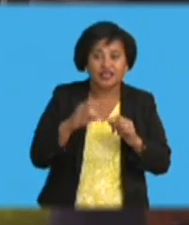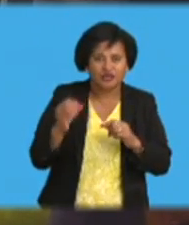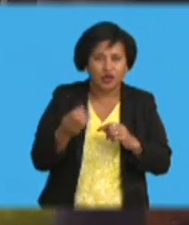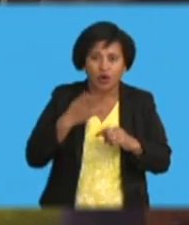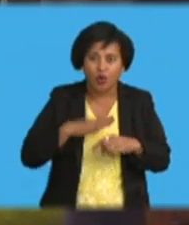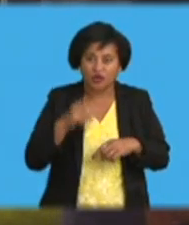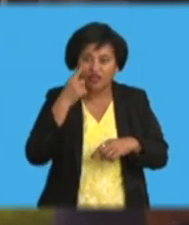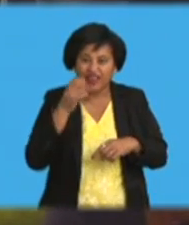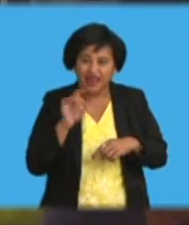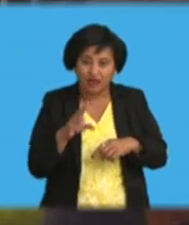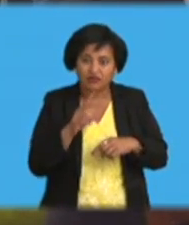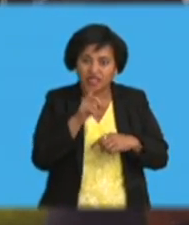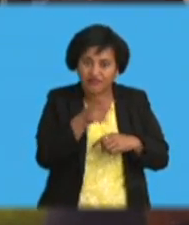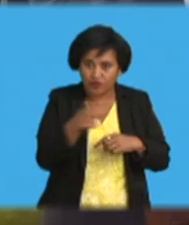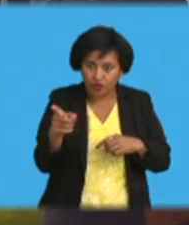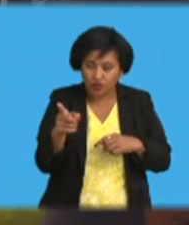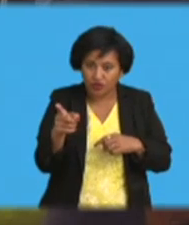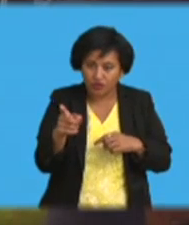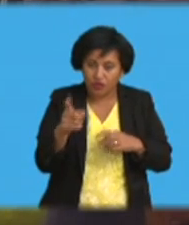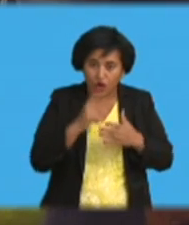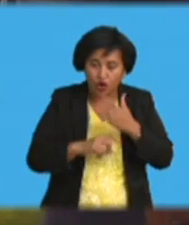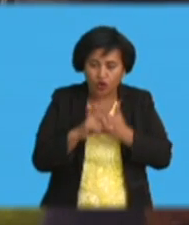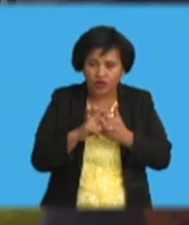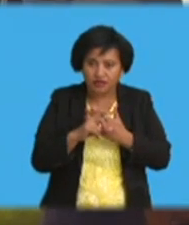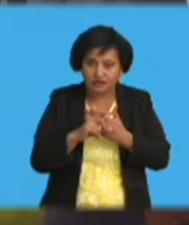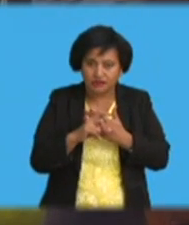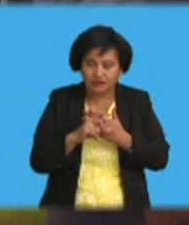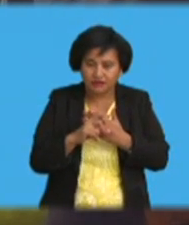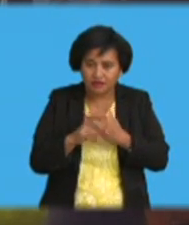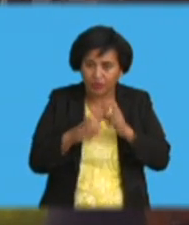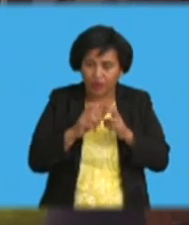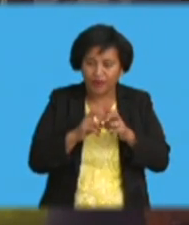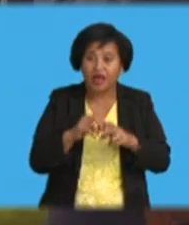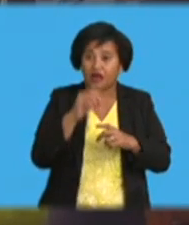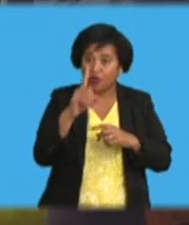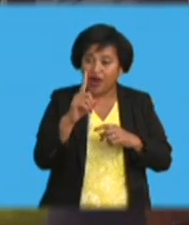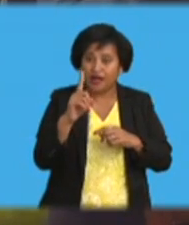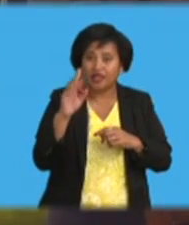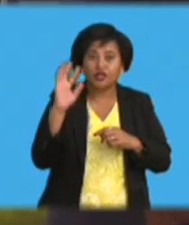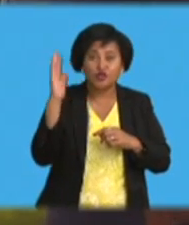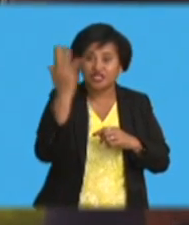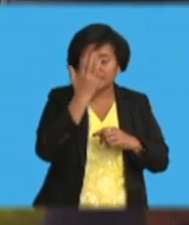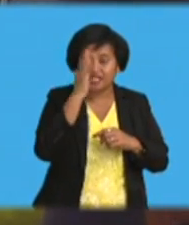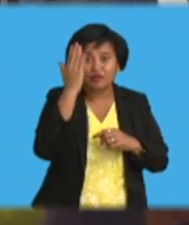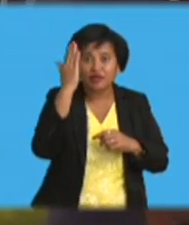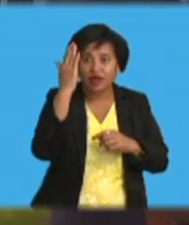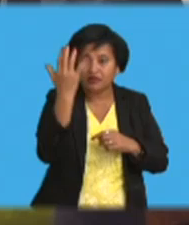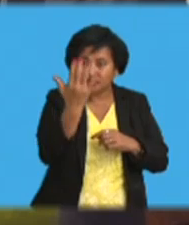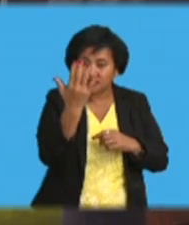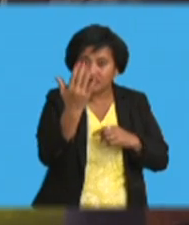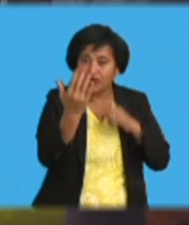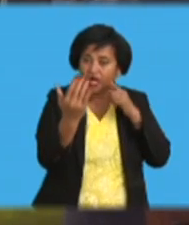of the problem that we need to address. Question 1. Look at yourself in the mirror. Are you who you say you are on social media? Are